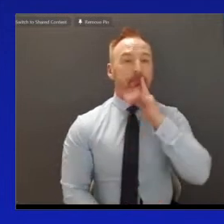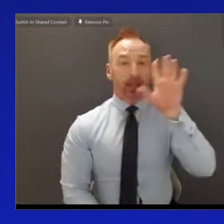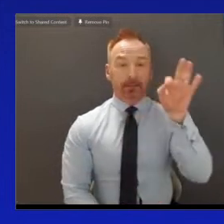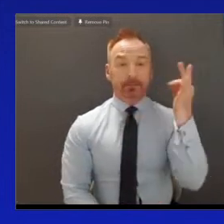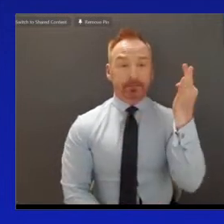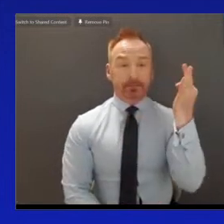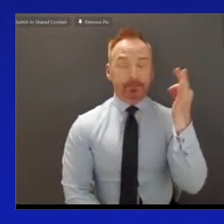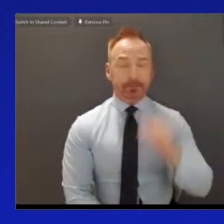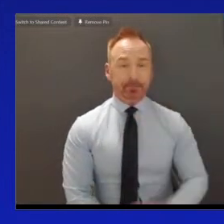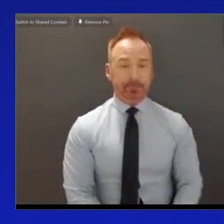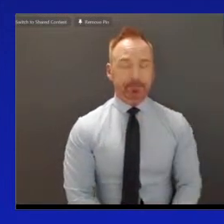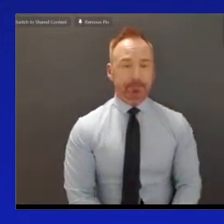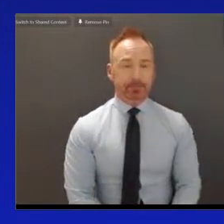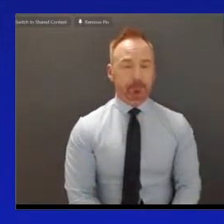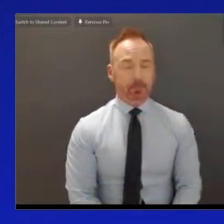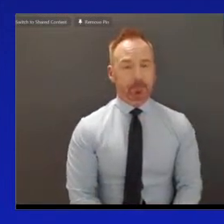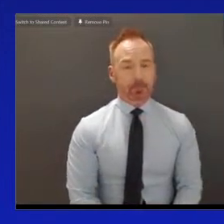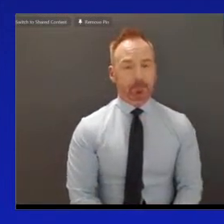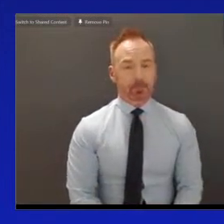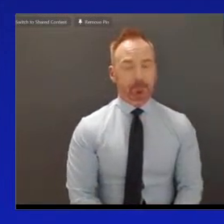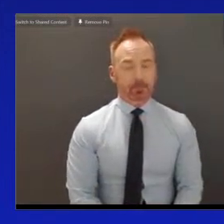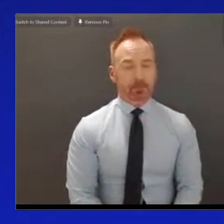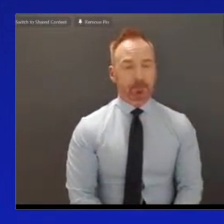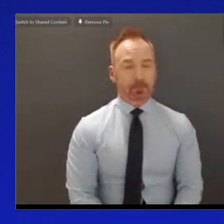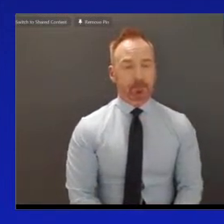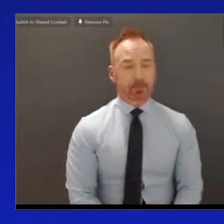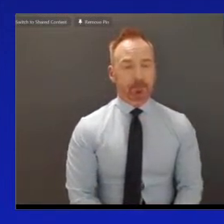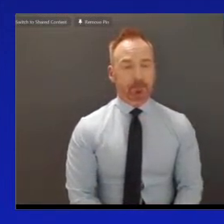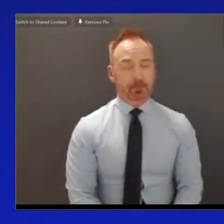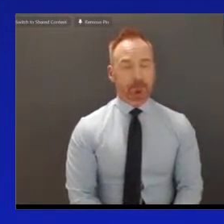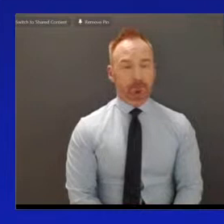Je tiens à les remercier pour leur travail acharné.